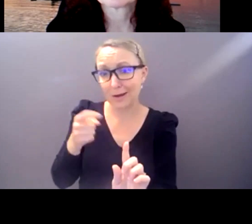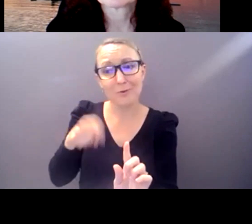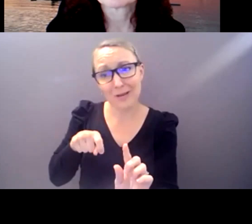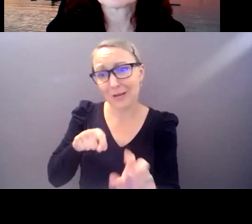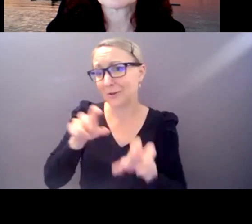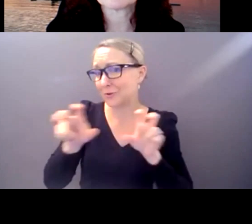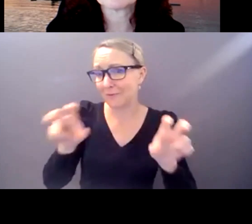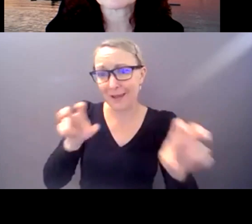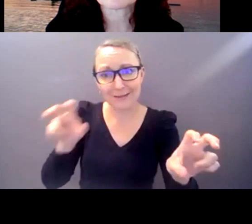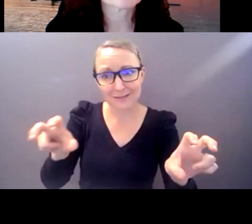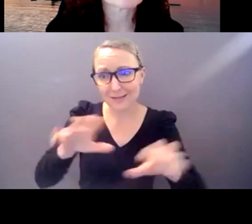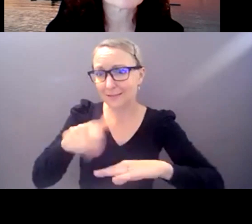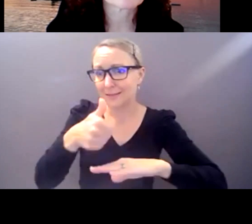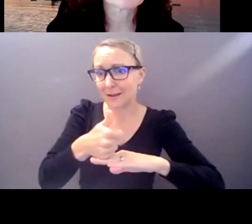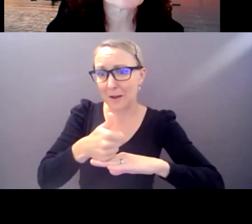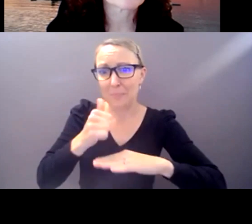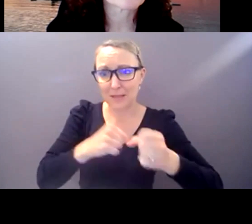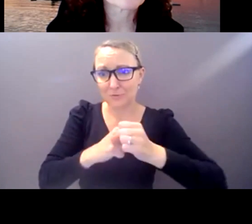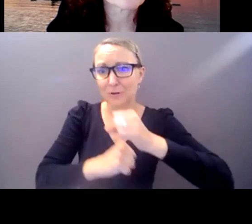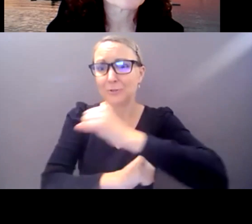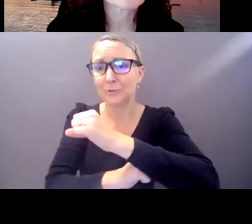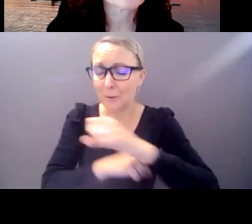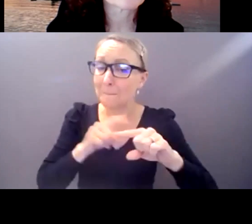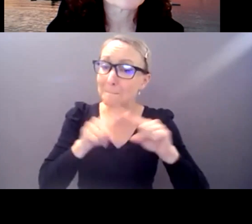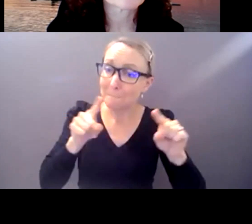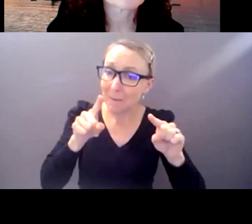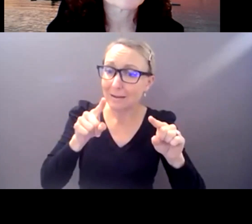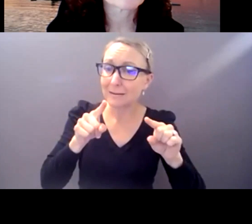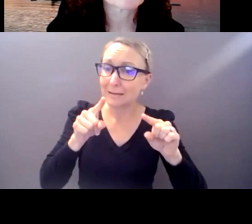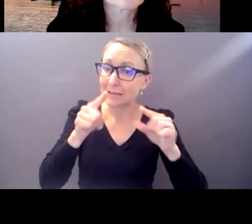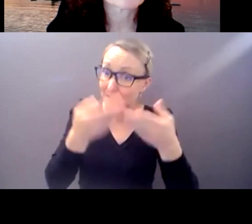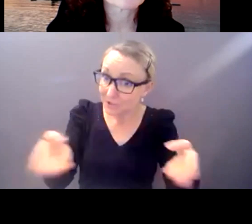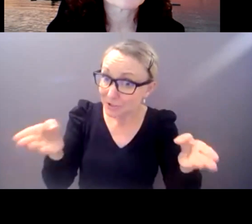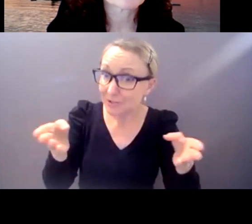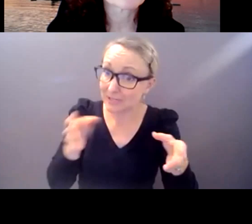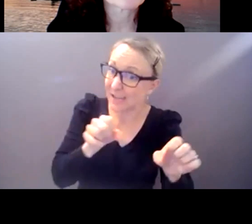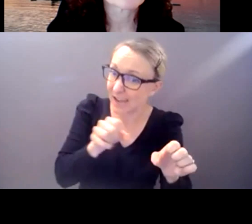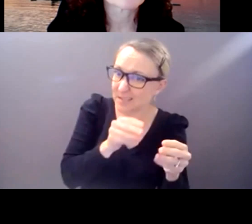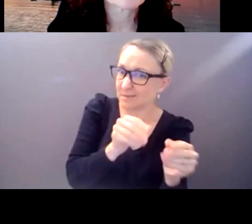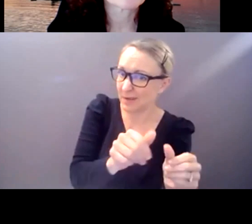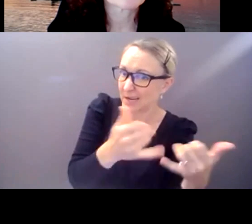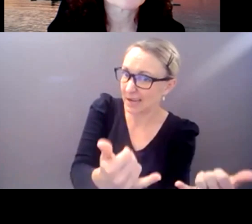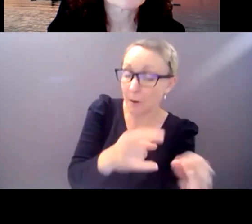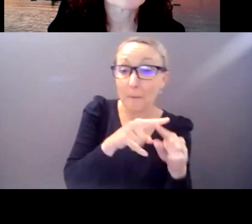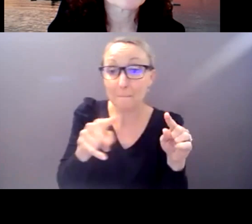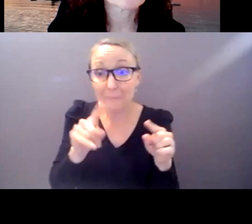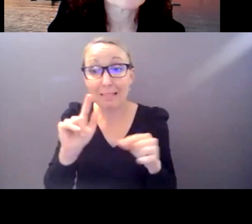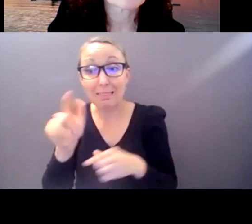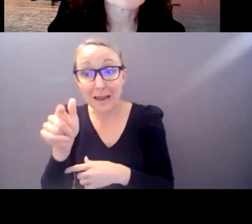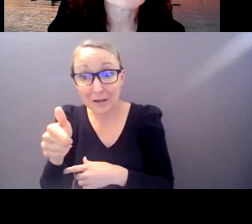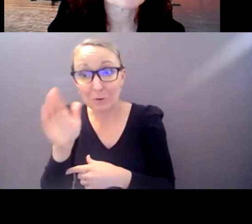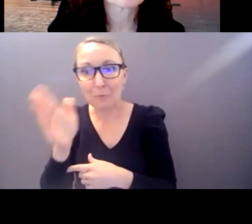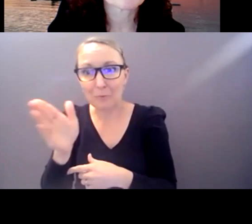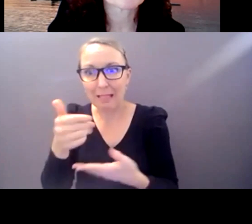structure. But ultimately, you're saving in the long run by supporting community members as opposed to putting them at